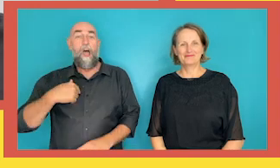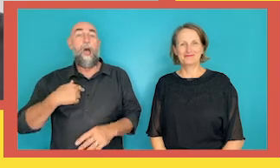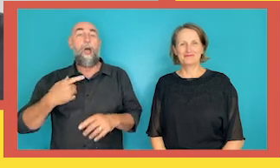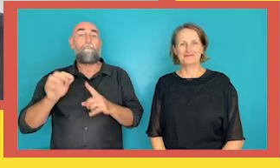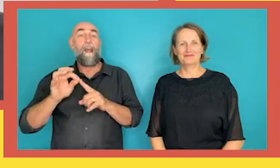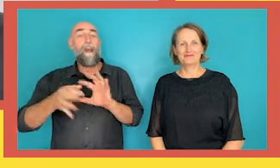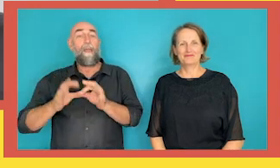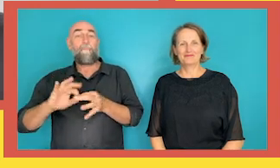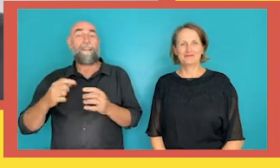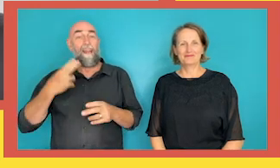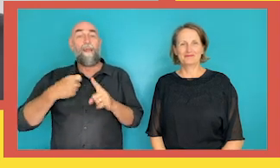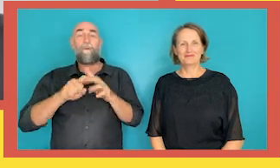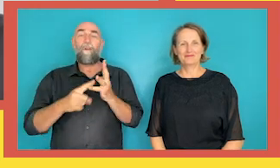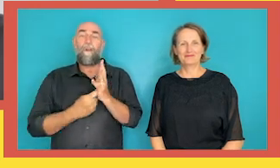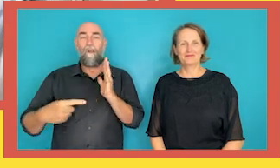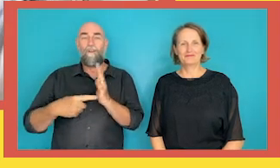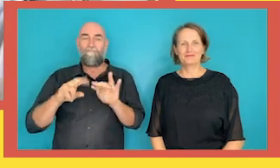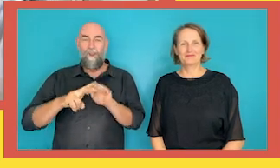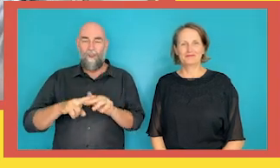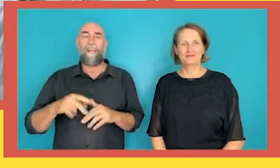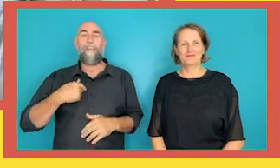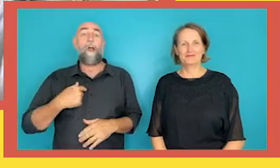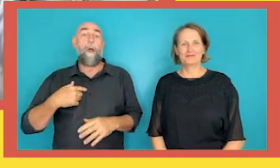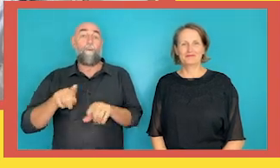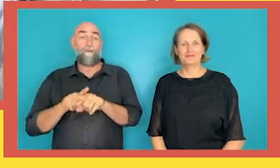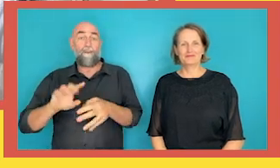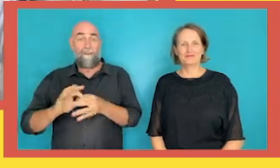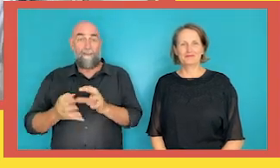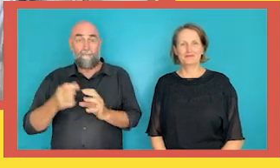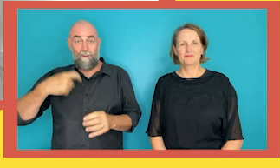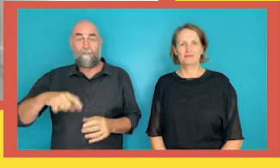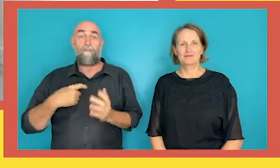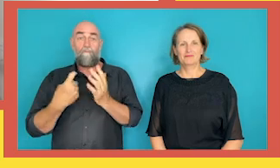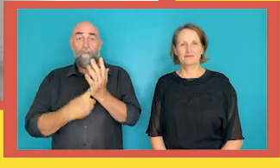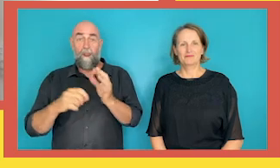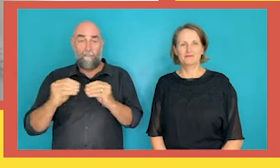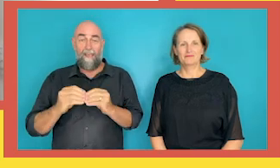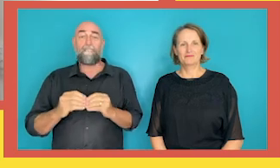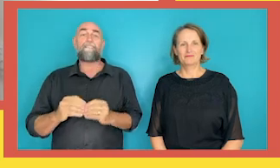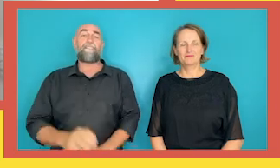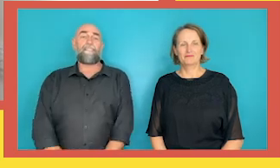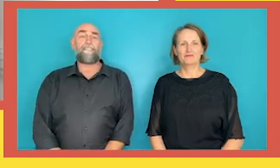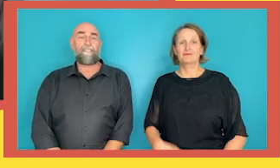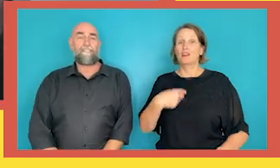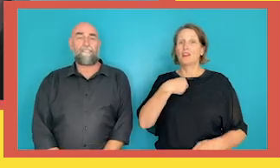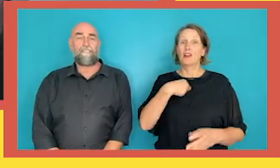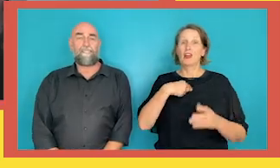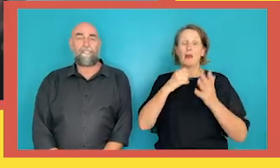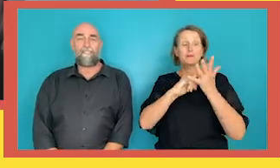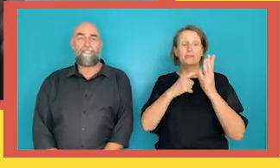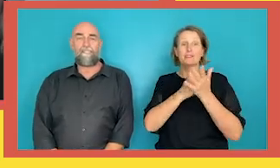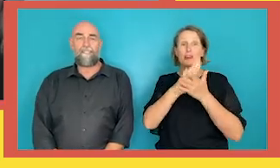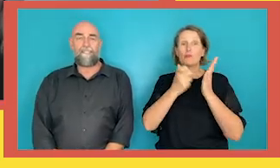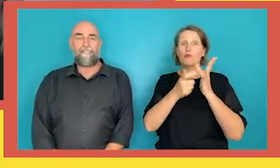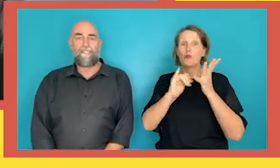Hi, I'm Paralympian Kurt Fearnley. And I'm Paralympian Ryley Batt. And I'm Paralympian Sabljak. And I'm Paralympian